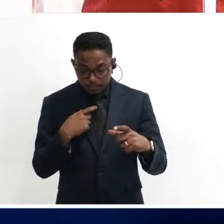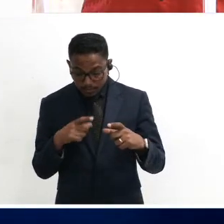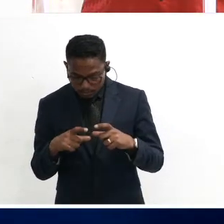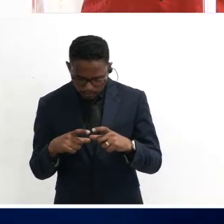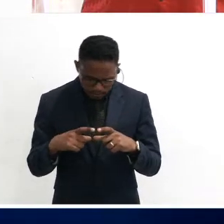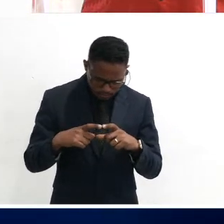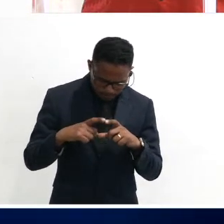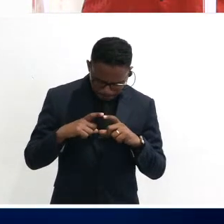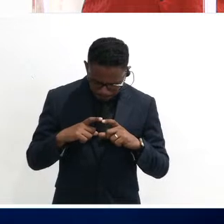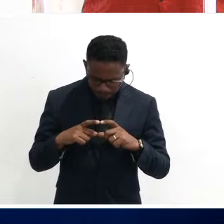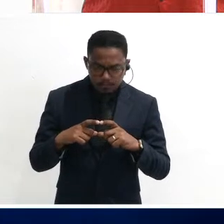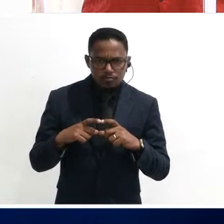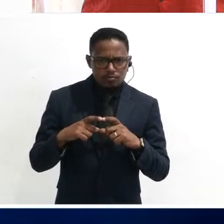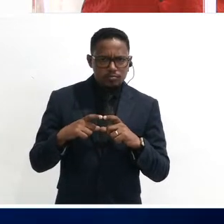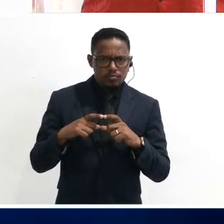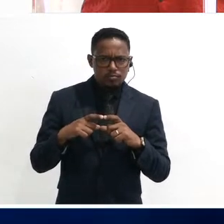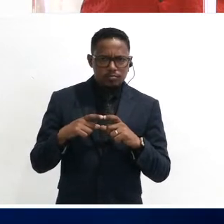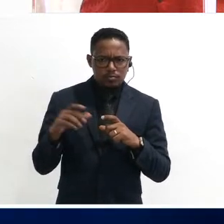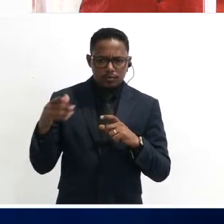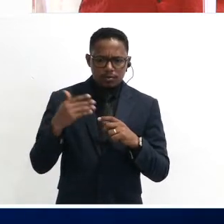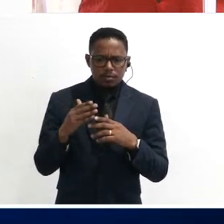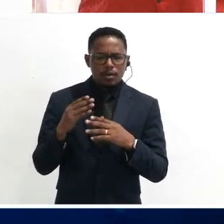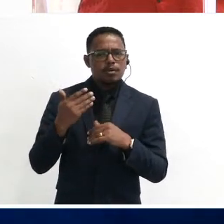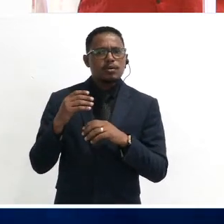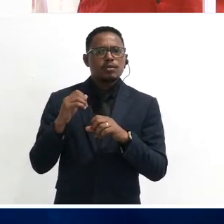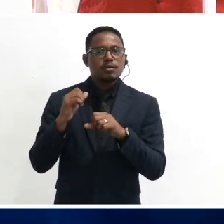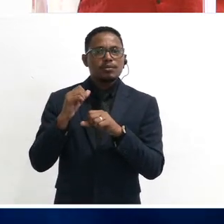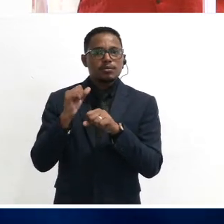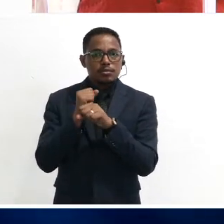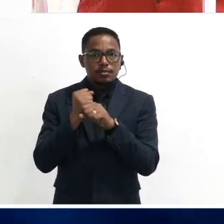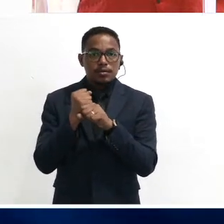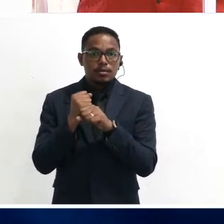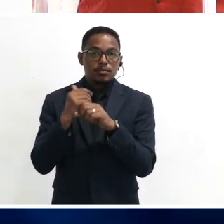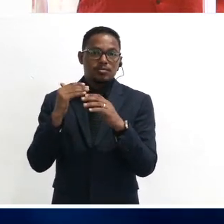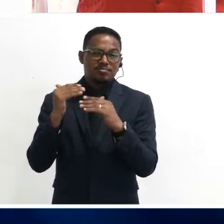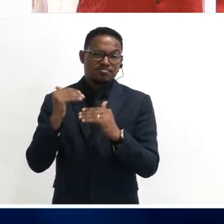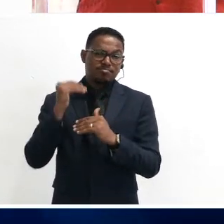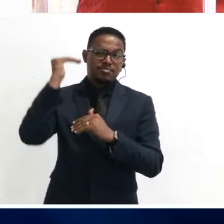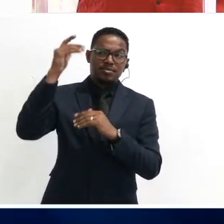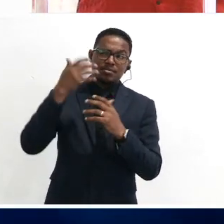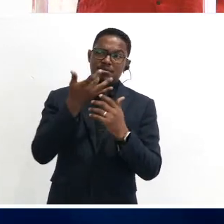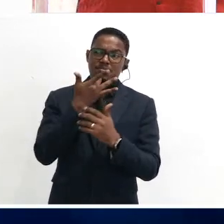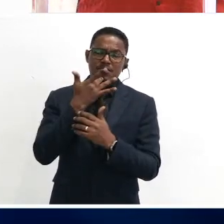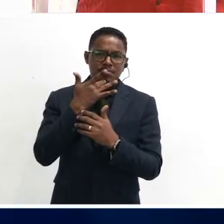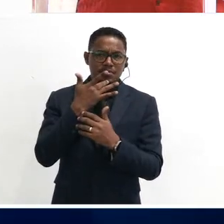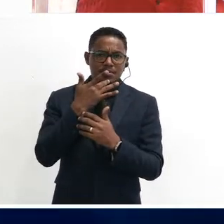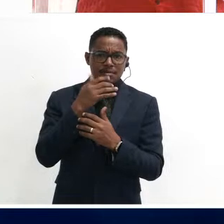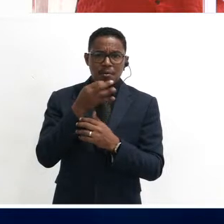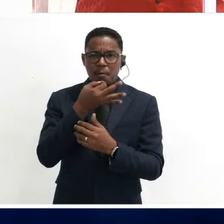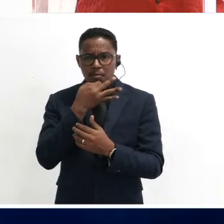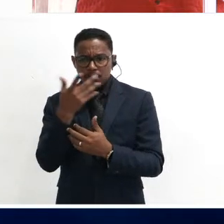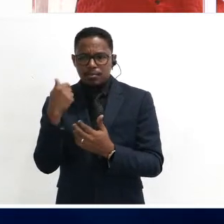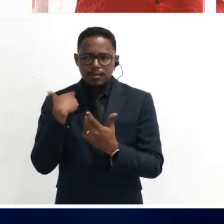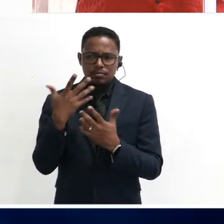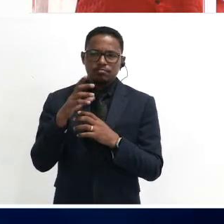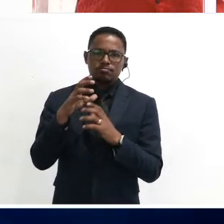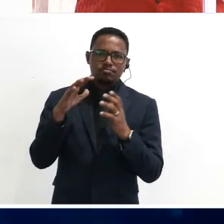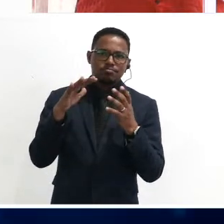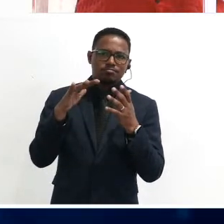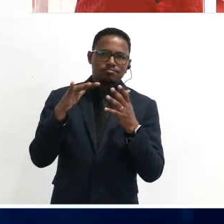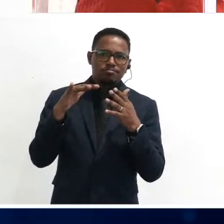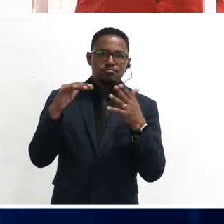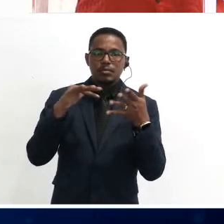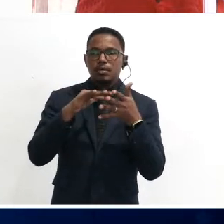designer and customer, and they're telling us, you know, what the application is, so we can understand it, so that we can